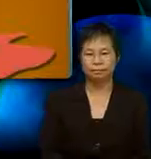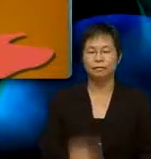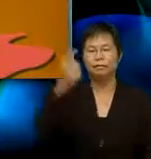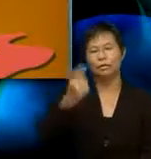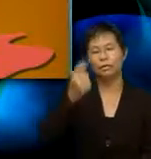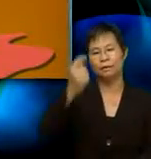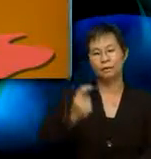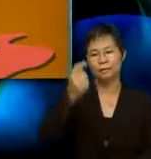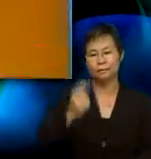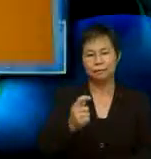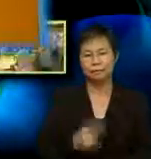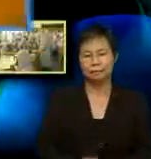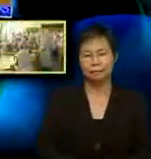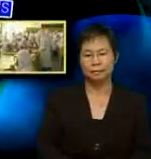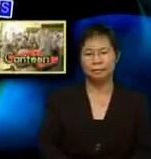Toilet,